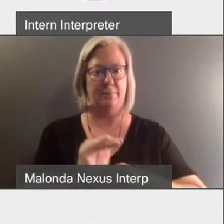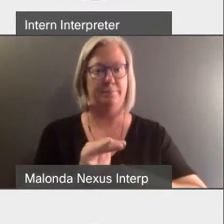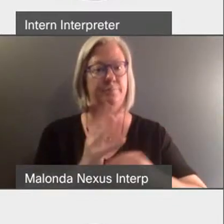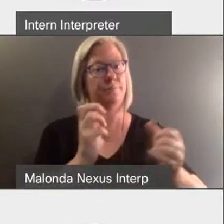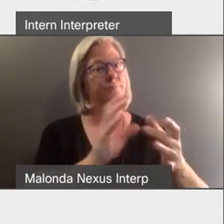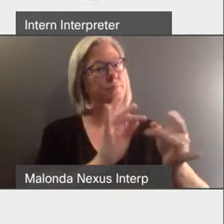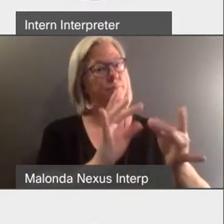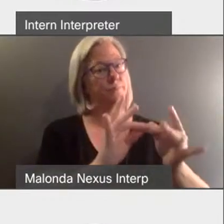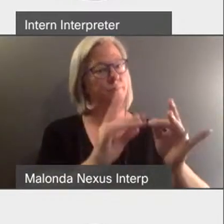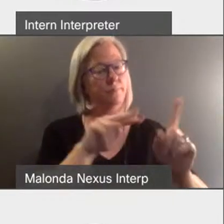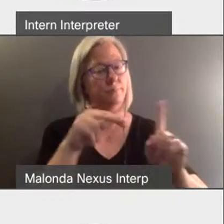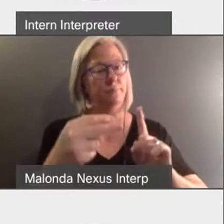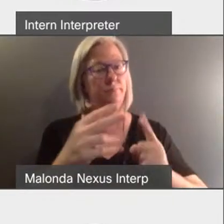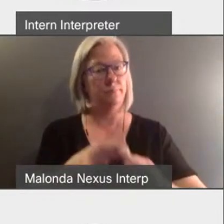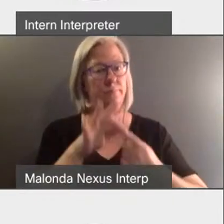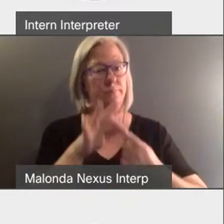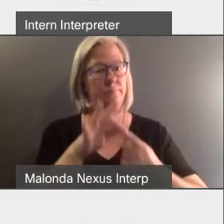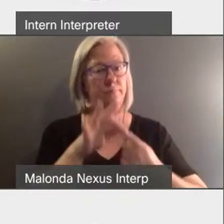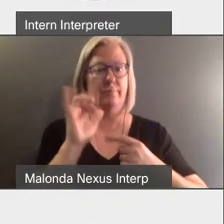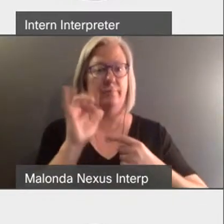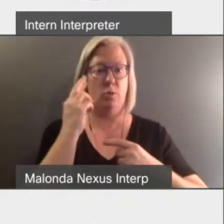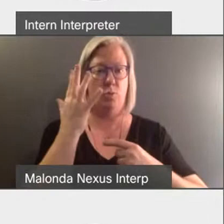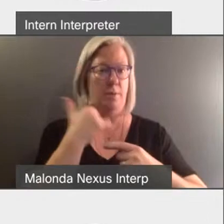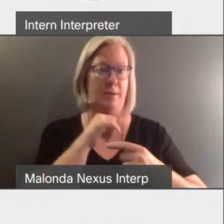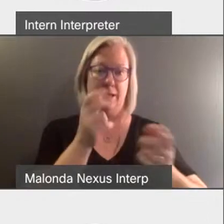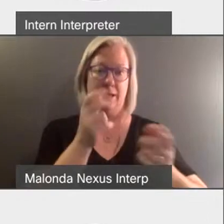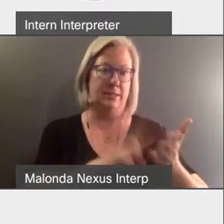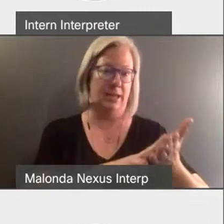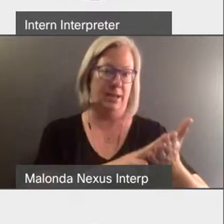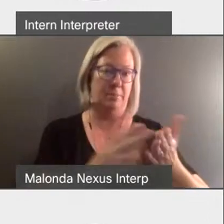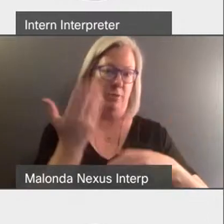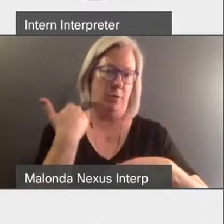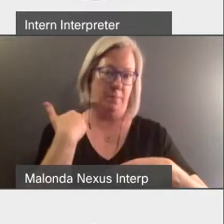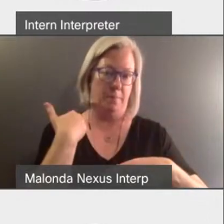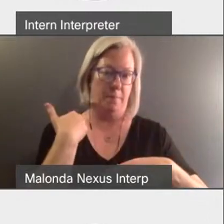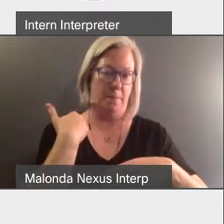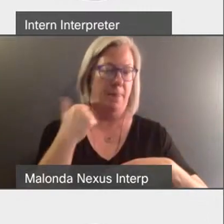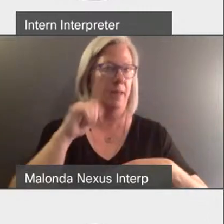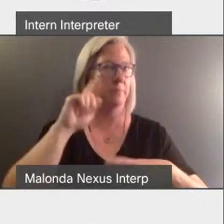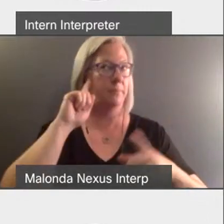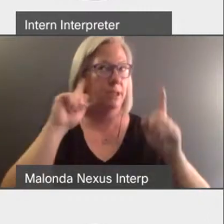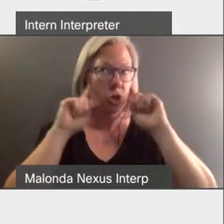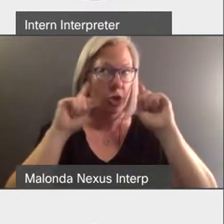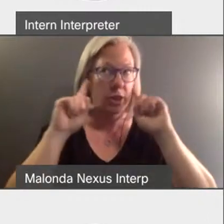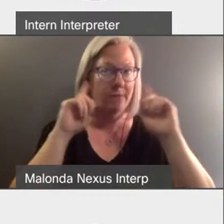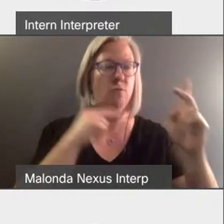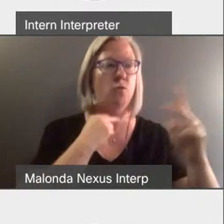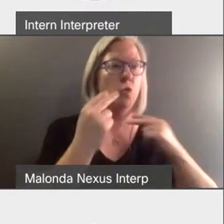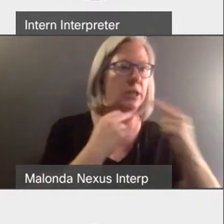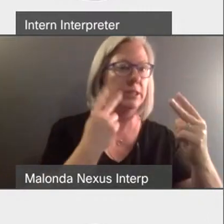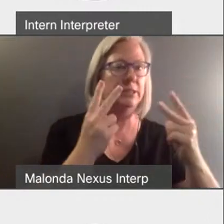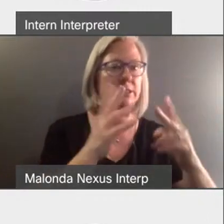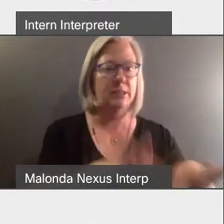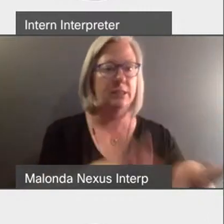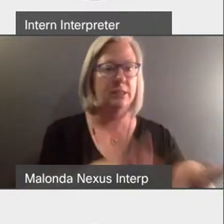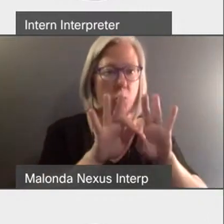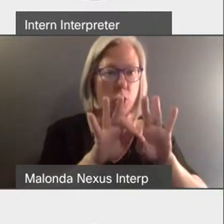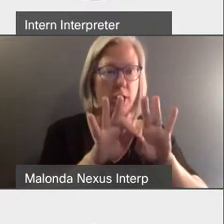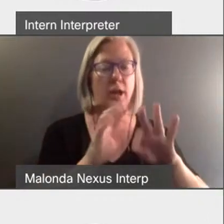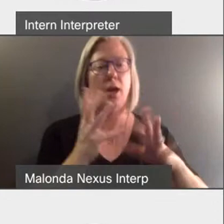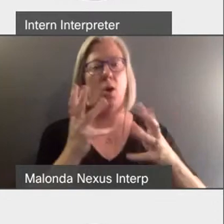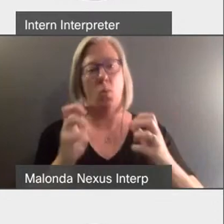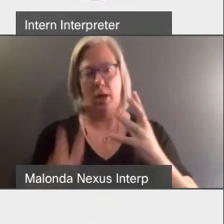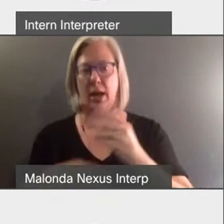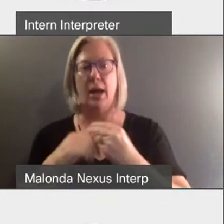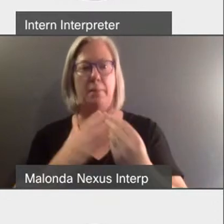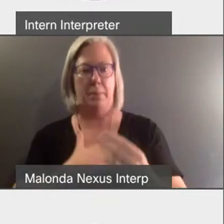unique perspective. It's a reason why I didn't sign up originally. Hearing all of these voices, all of these very important voices, I wanted to add mine to